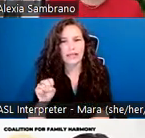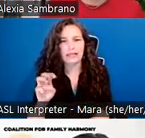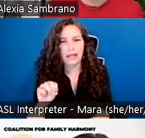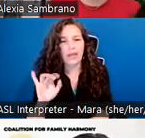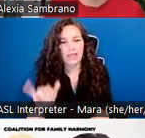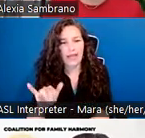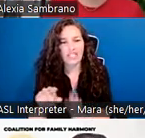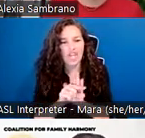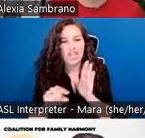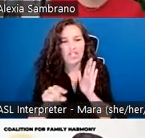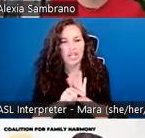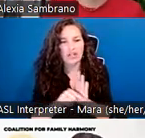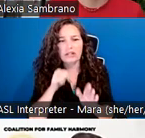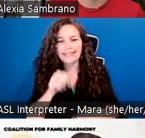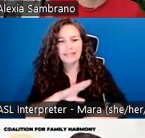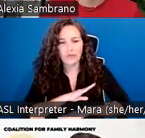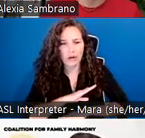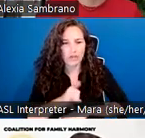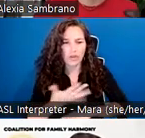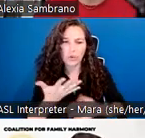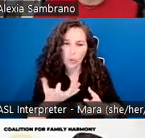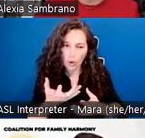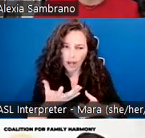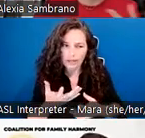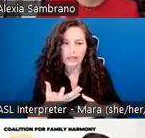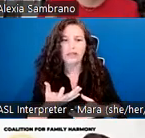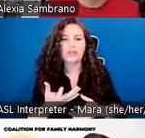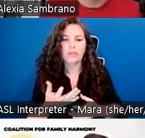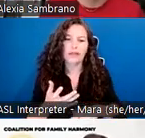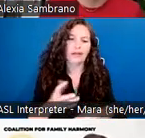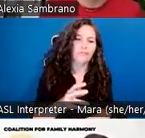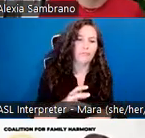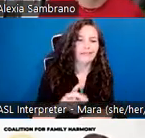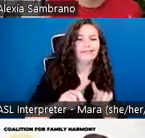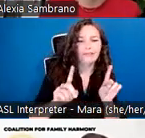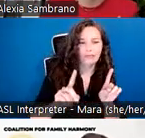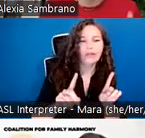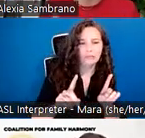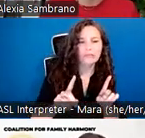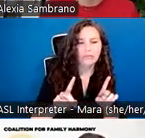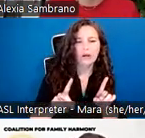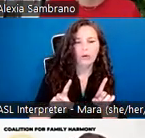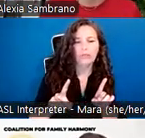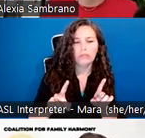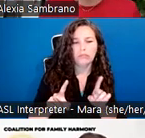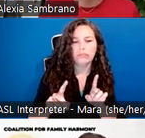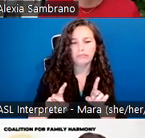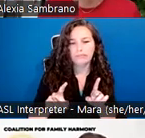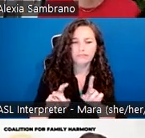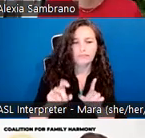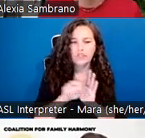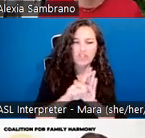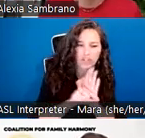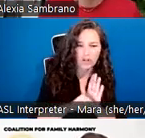So this is defined as a strong desire to be rid of one's primary or secondary sex characteristics because of a marked incongruence with one's experienced